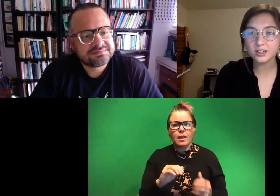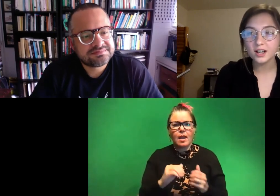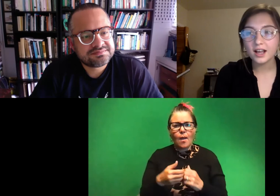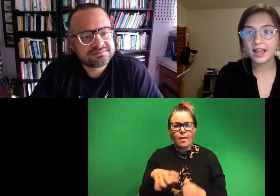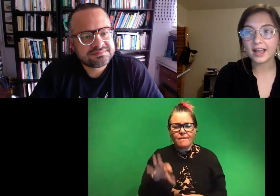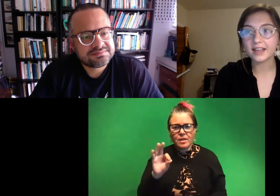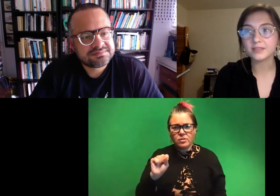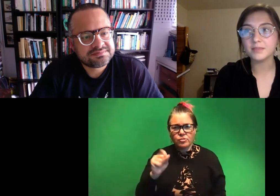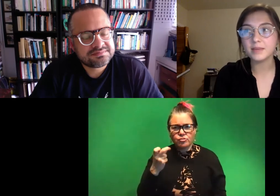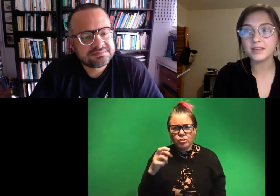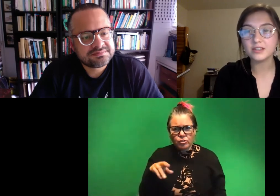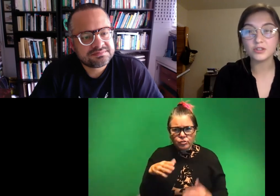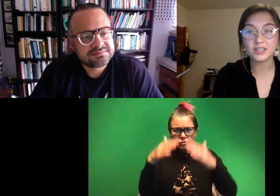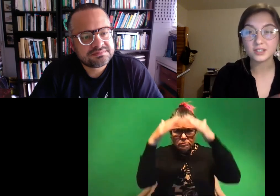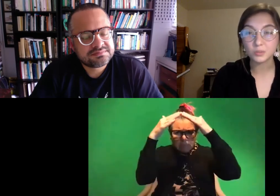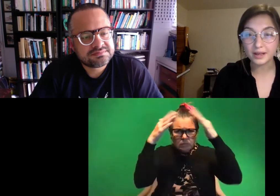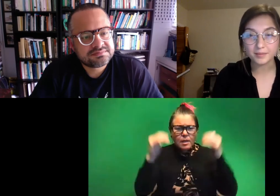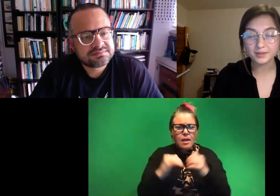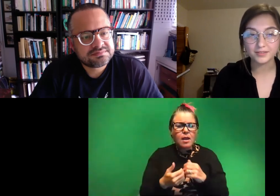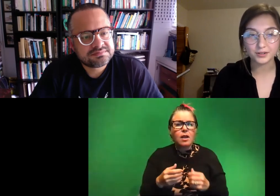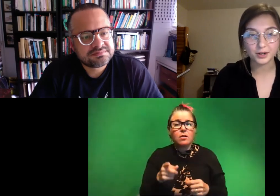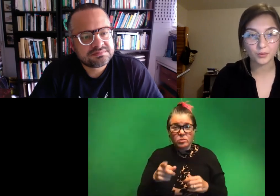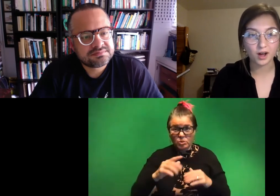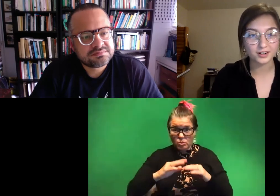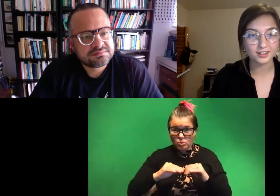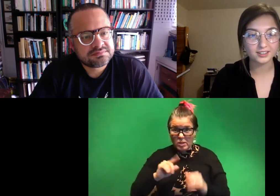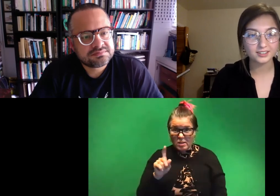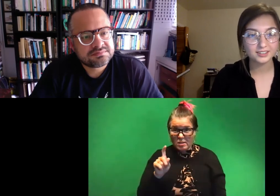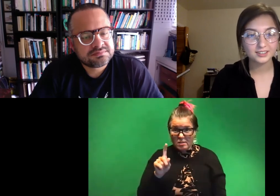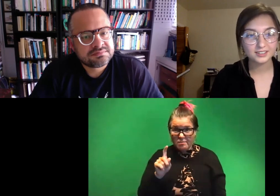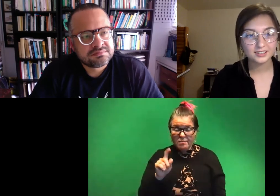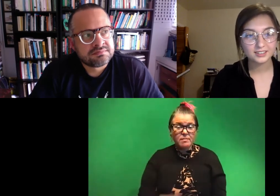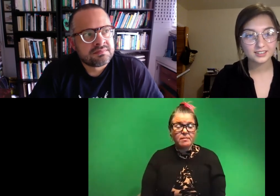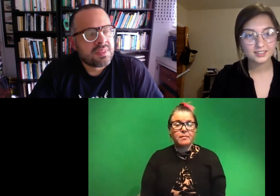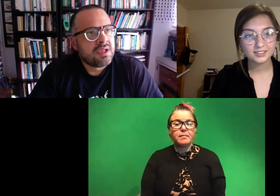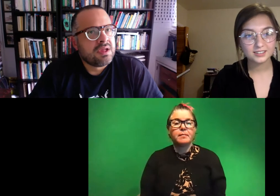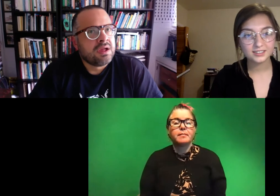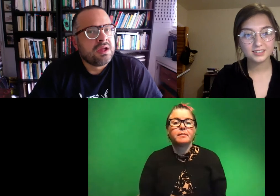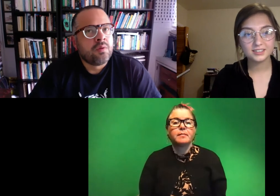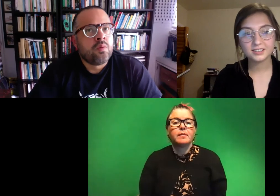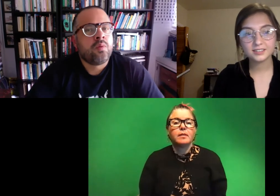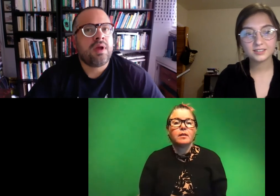shelter? And maybe do they swim if they're near water?